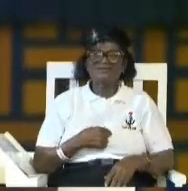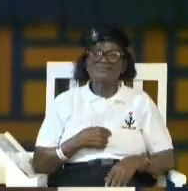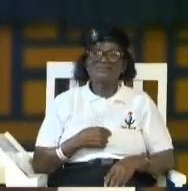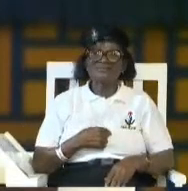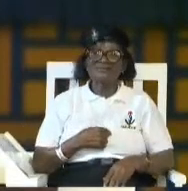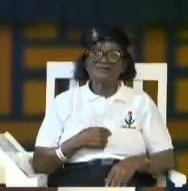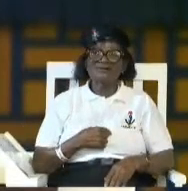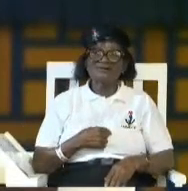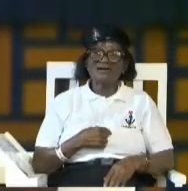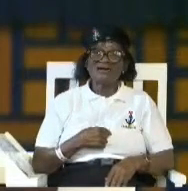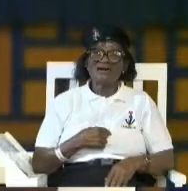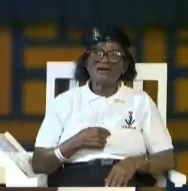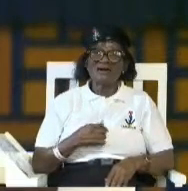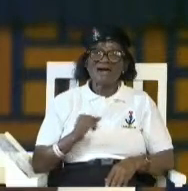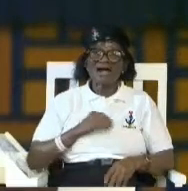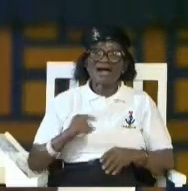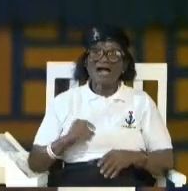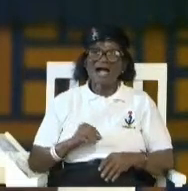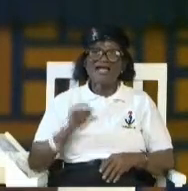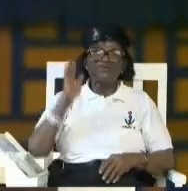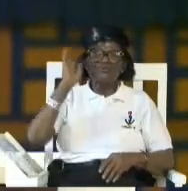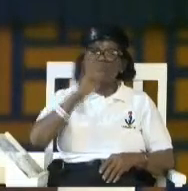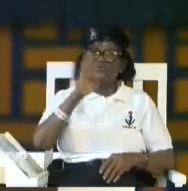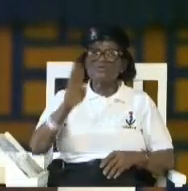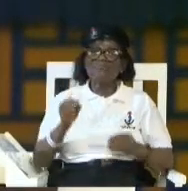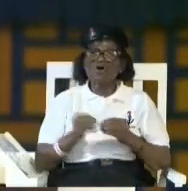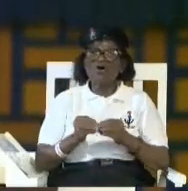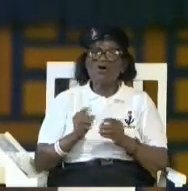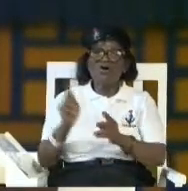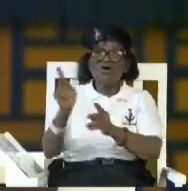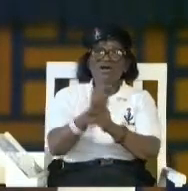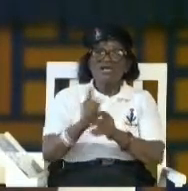I'll be more careful in the future.